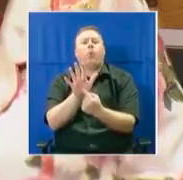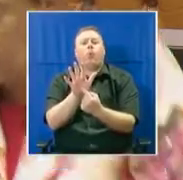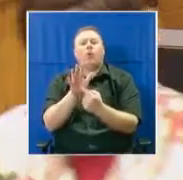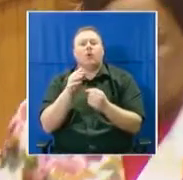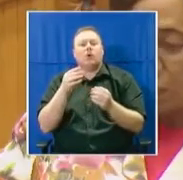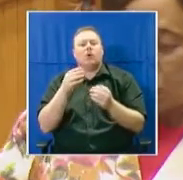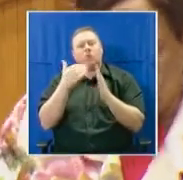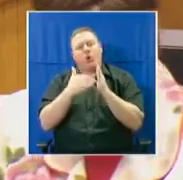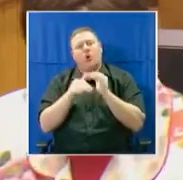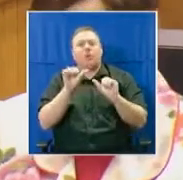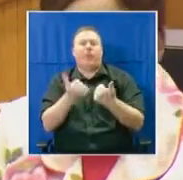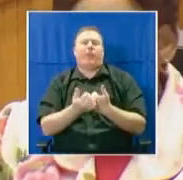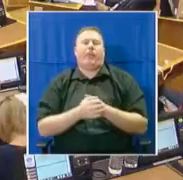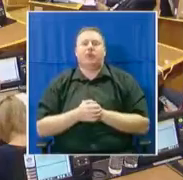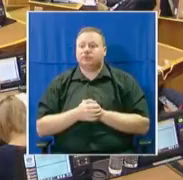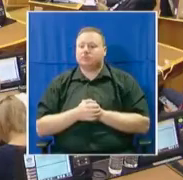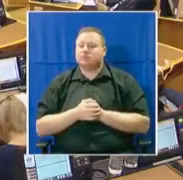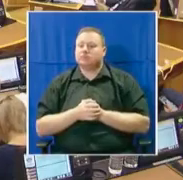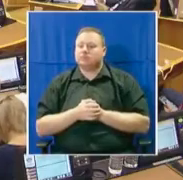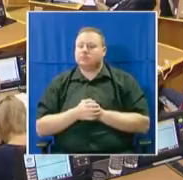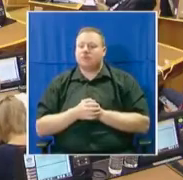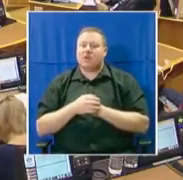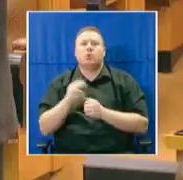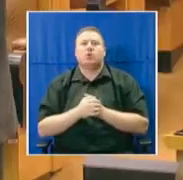I now recognize the Honourable KRJ Meshu.